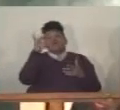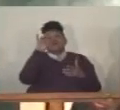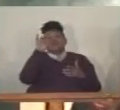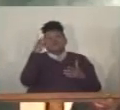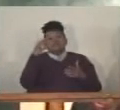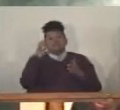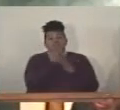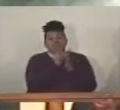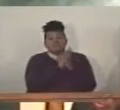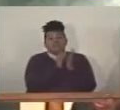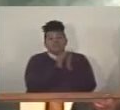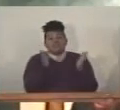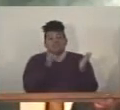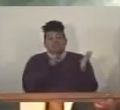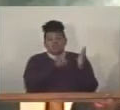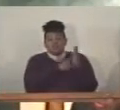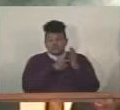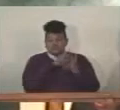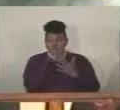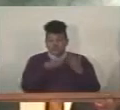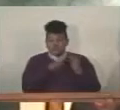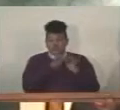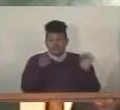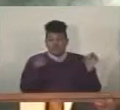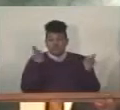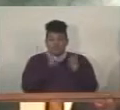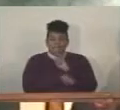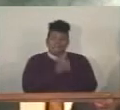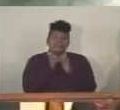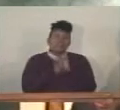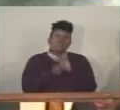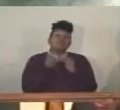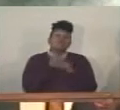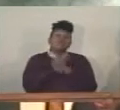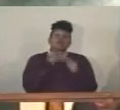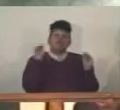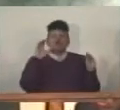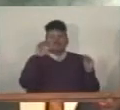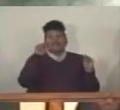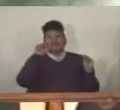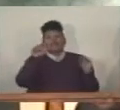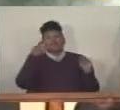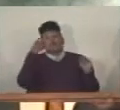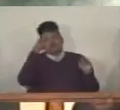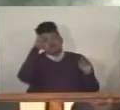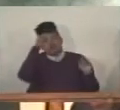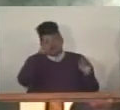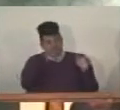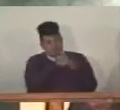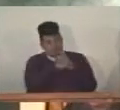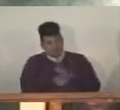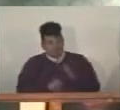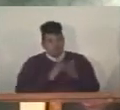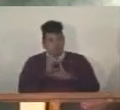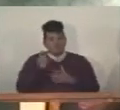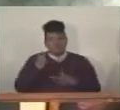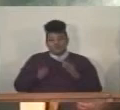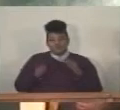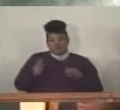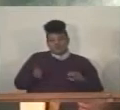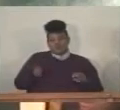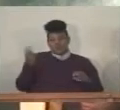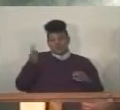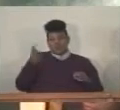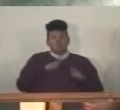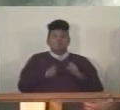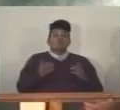that on the repeal of Section 54, well, it works with the same in respect of regulations to award compensation to